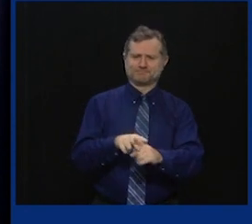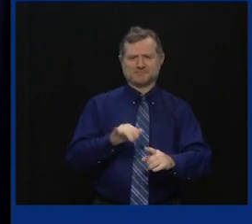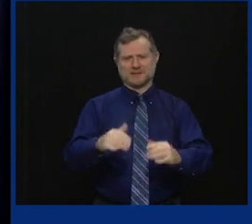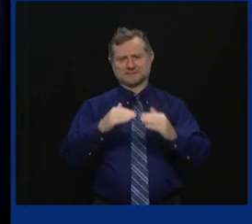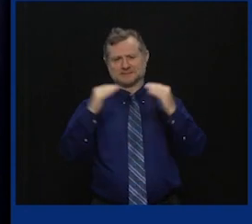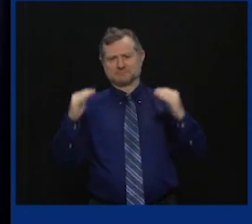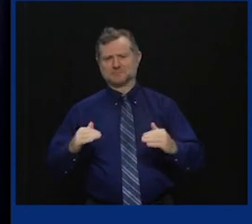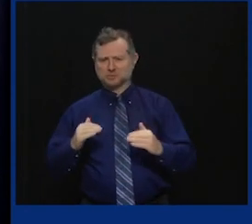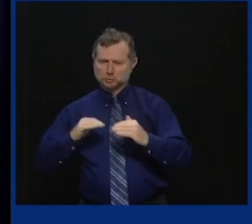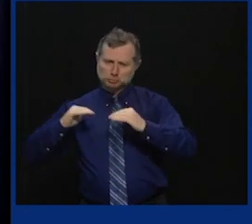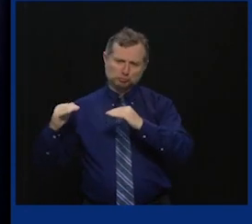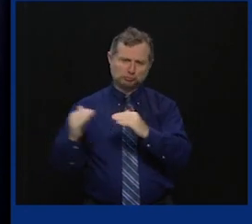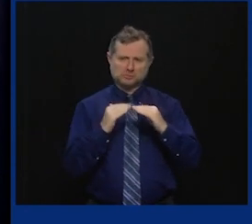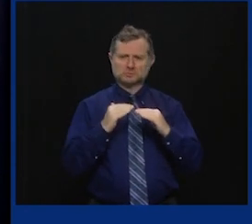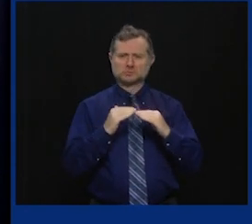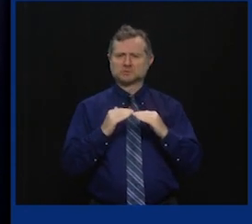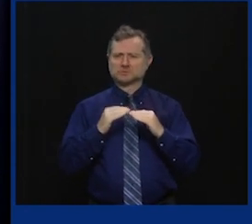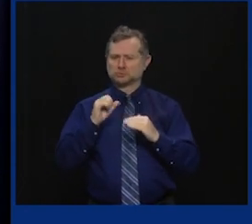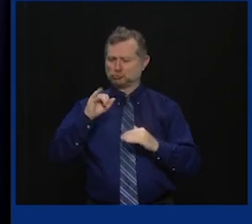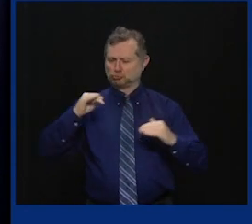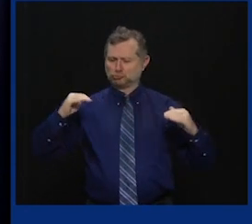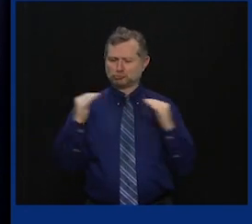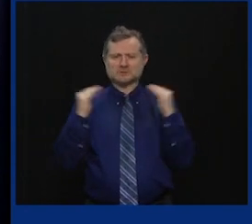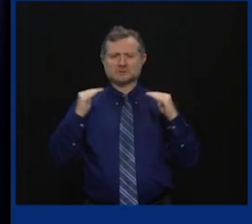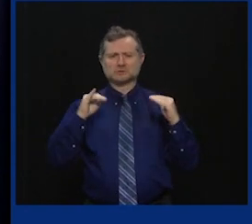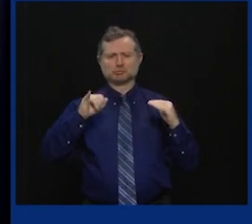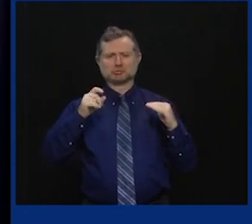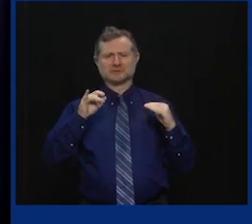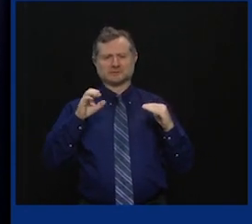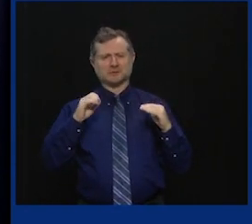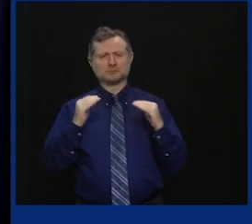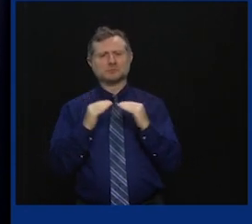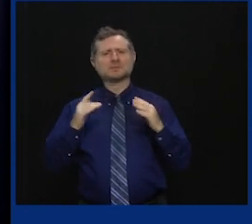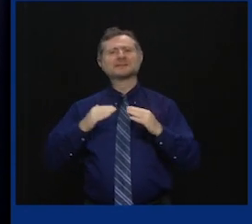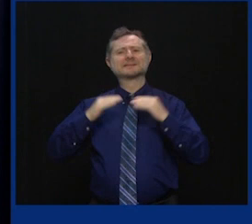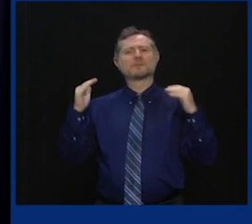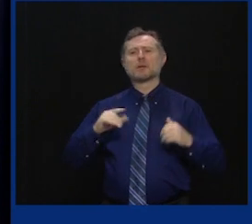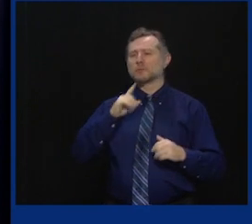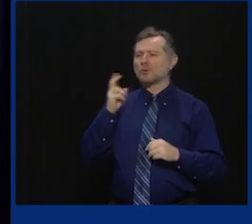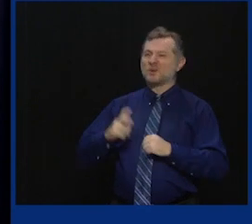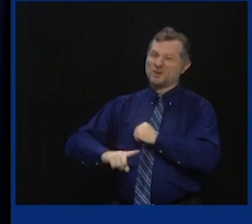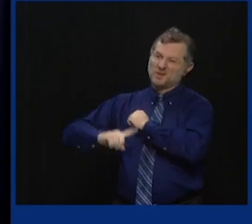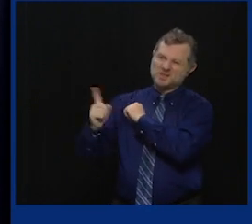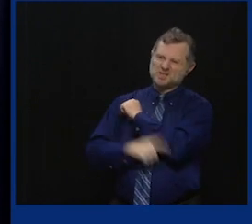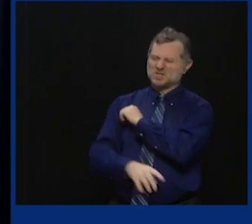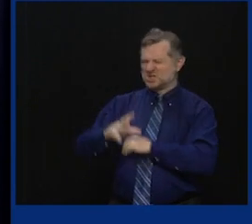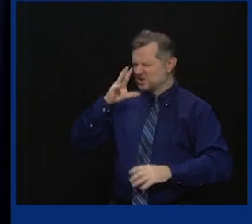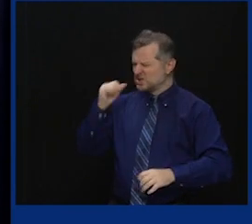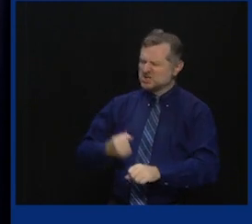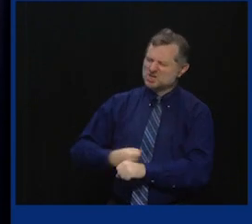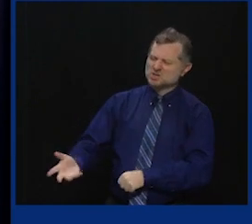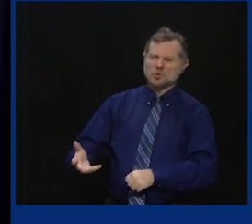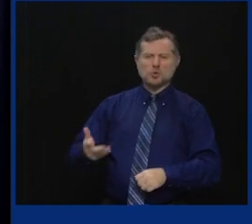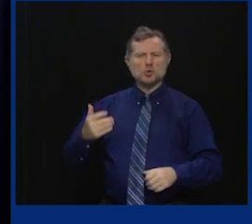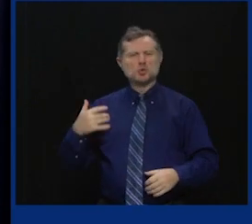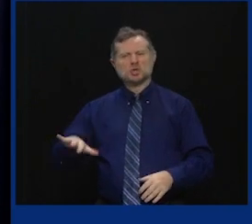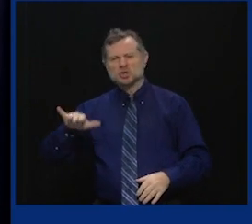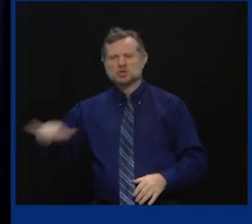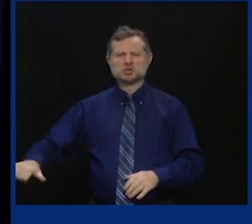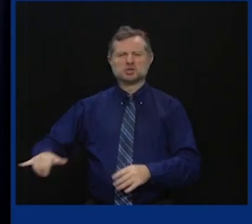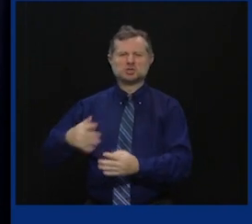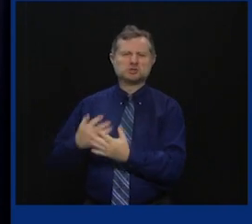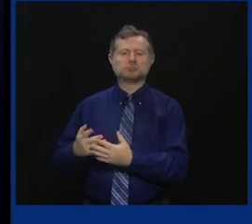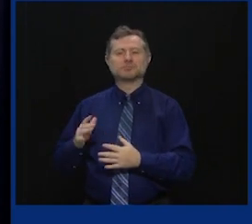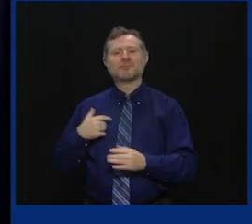system, a true justice system that doesn't penalize people unfairly and gives people another chance in life.